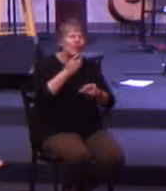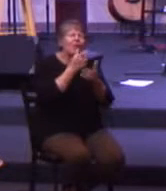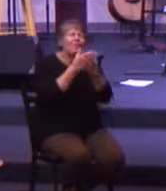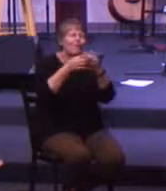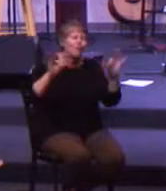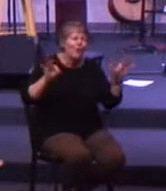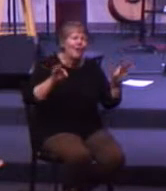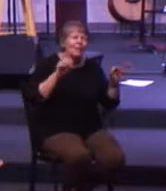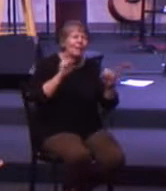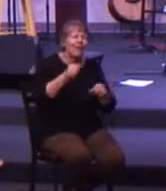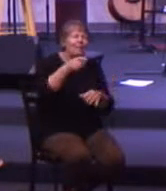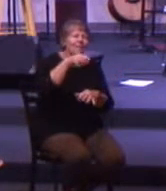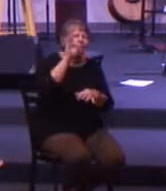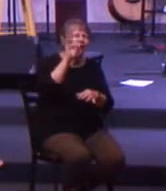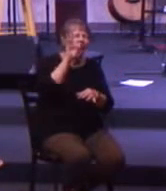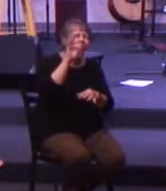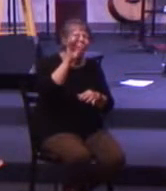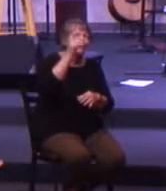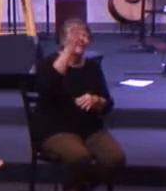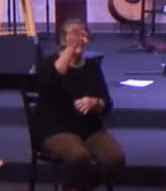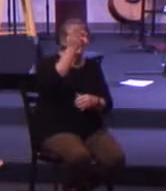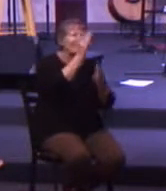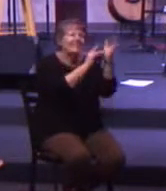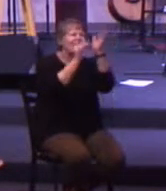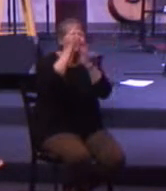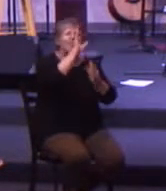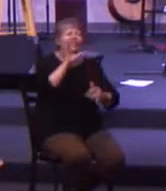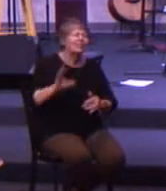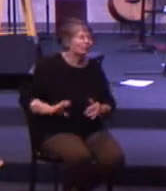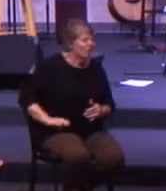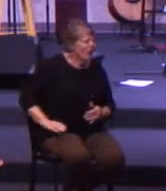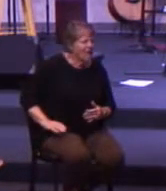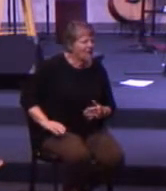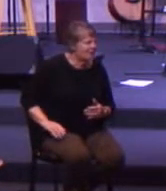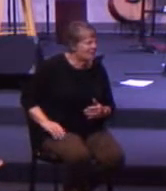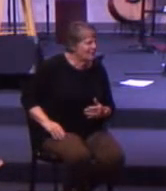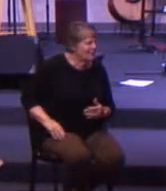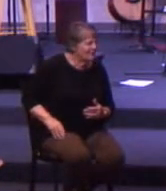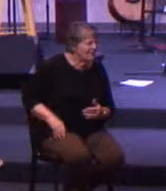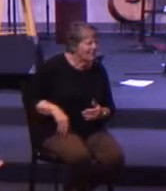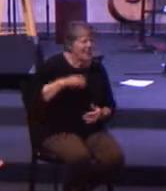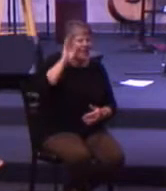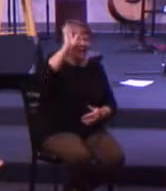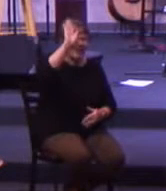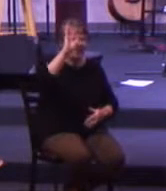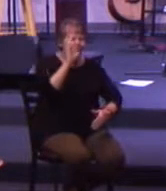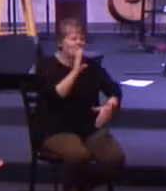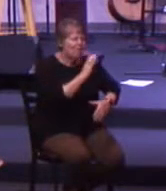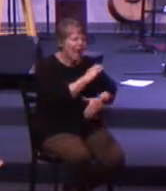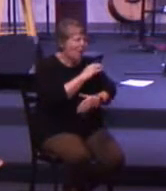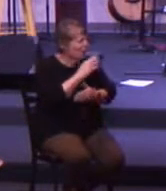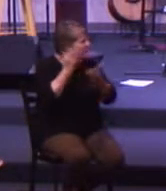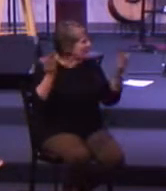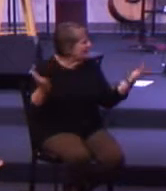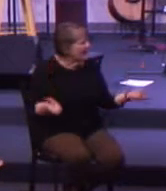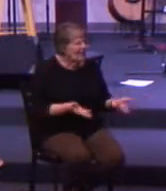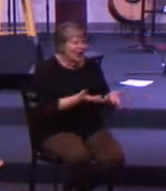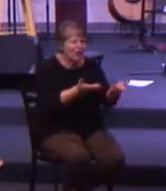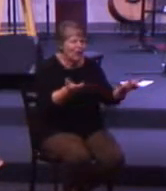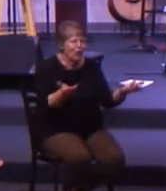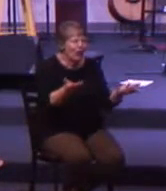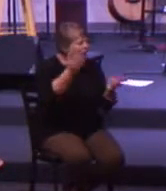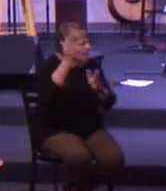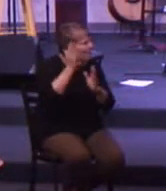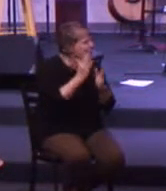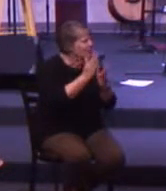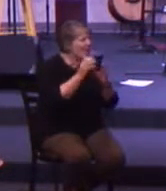that is in Jesus Christ, the power of whose Spirit is here and present and can set you